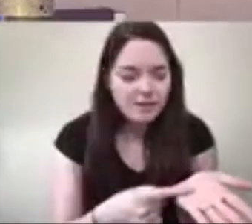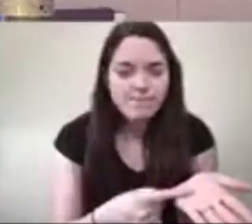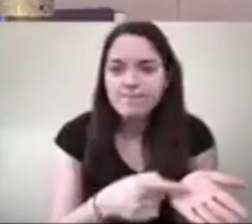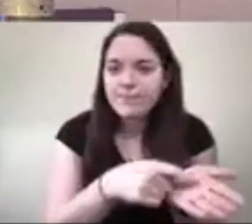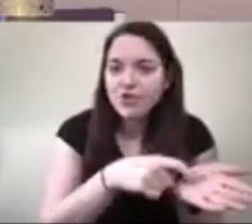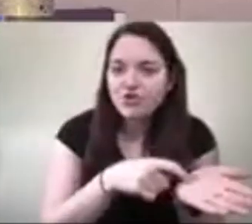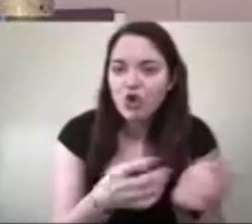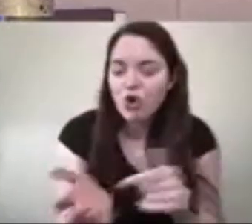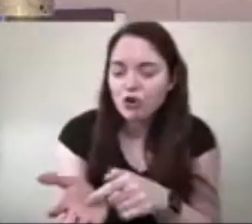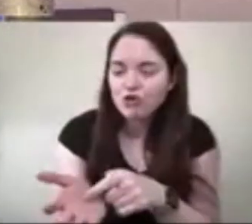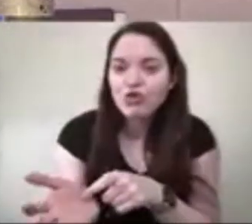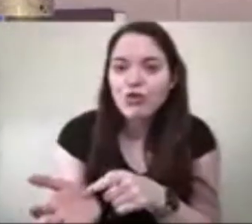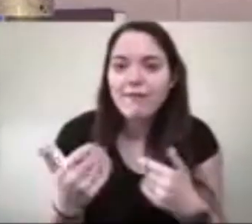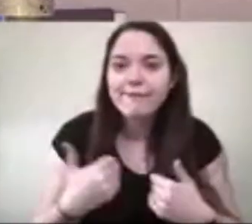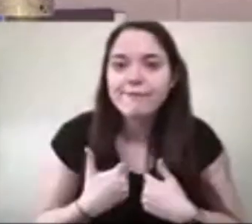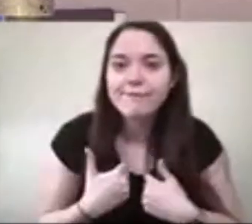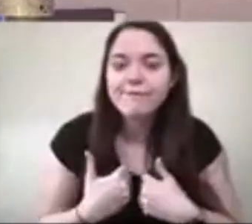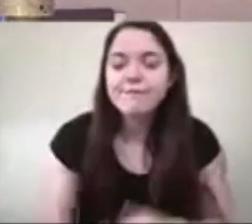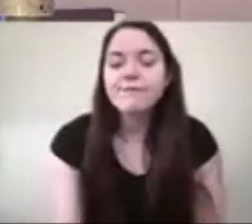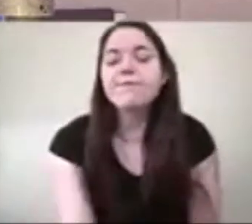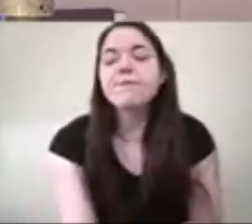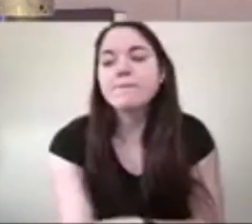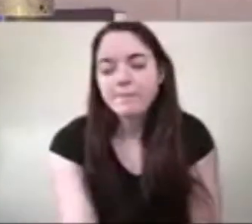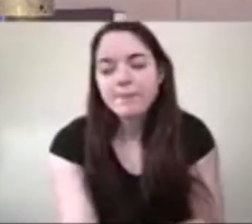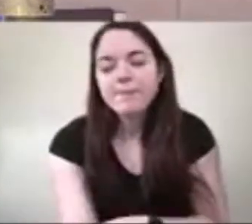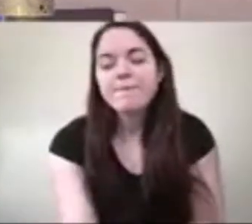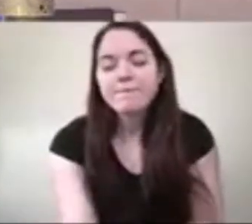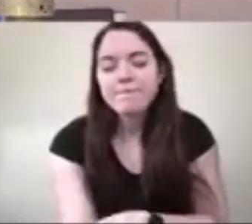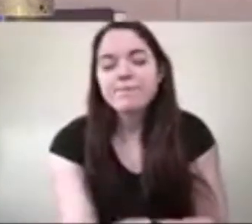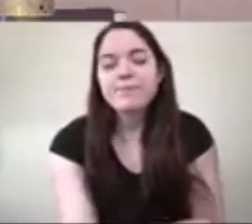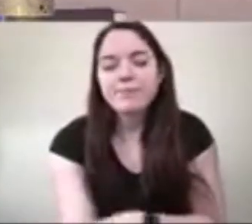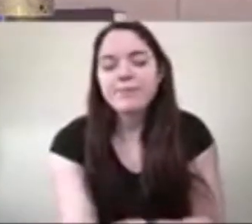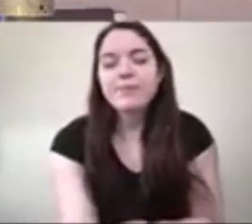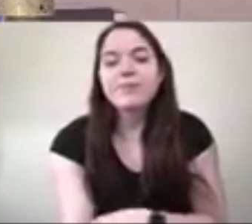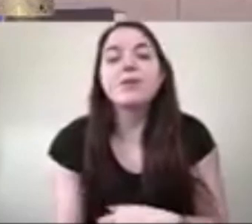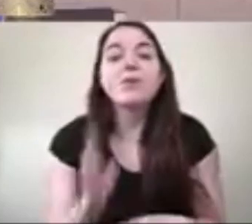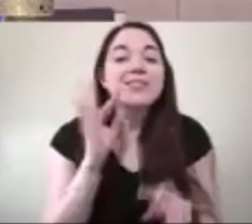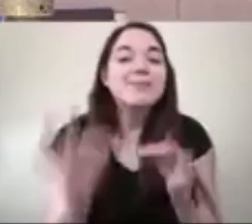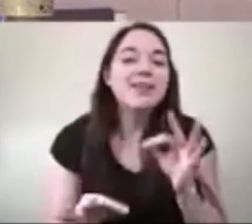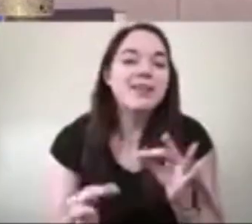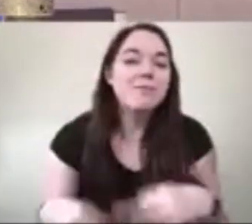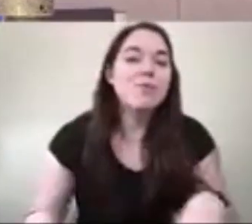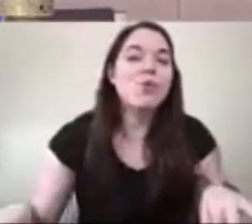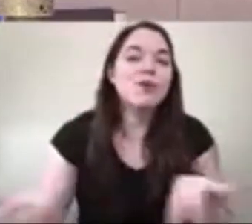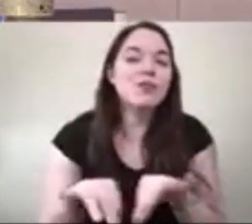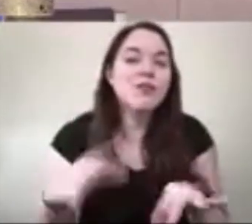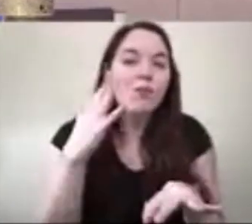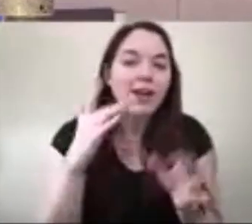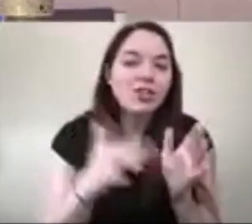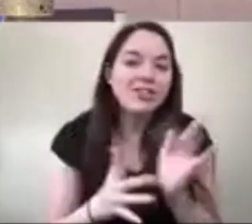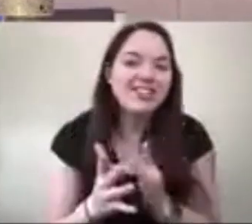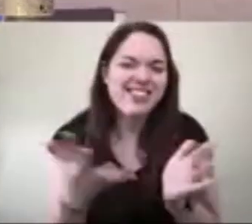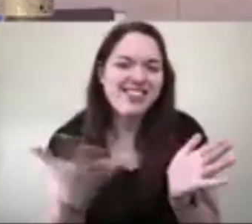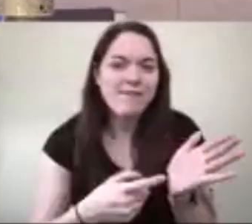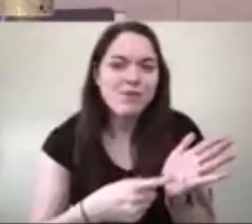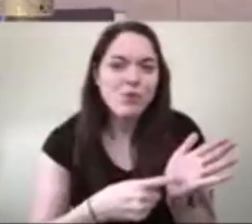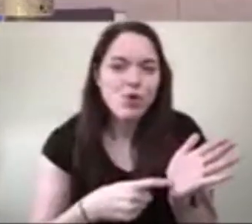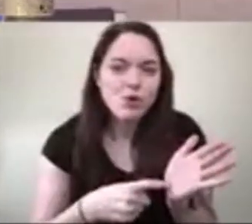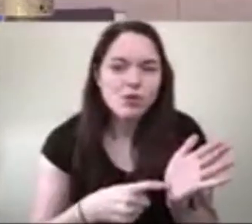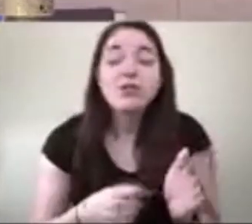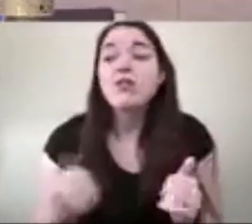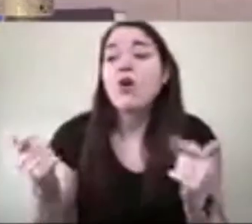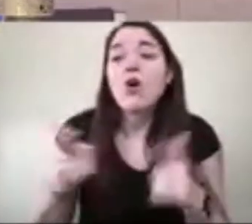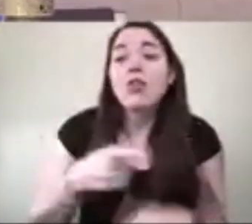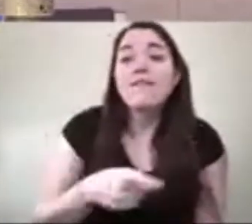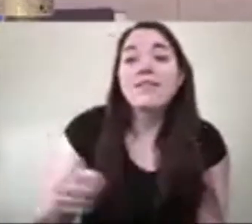talk more about the importance of this in a few moments. As the scripture continues, they were in disbelief from joy, and they were